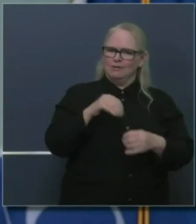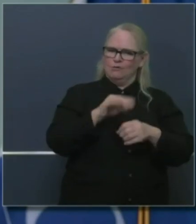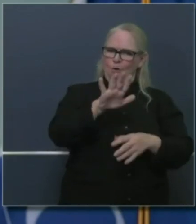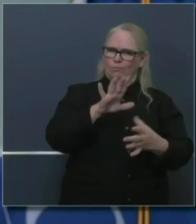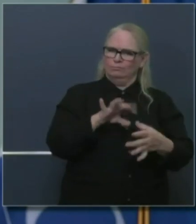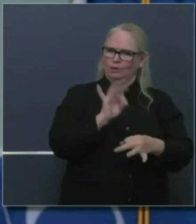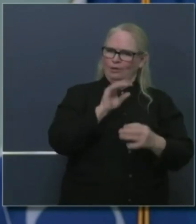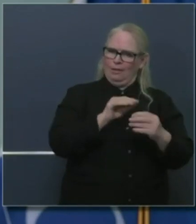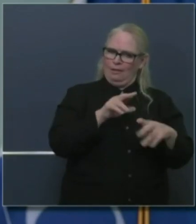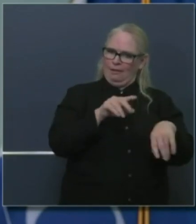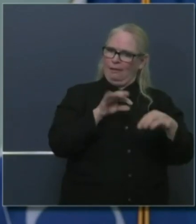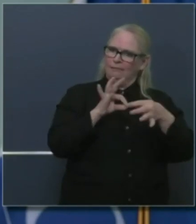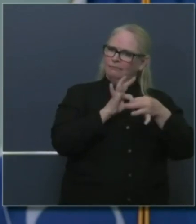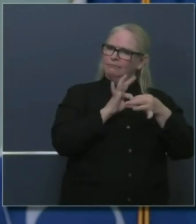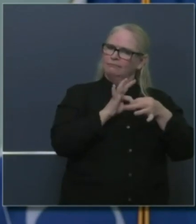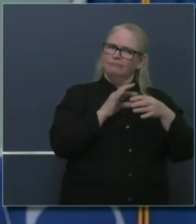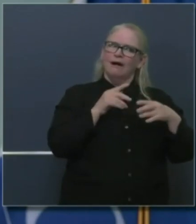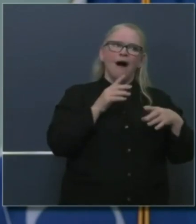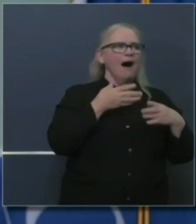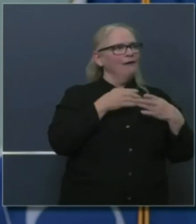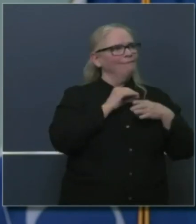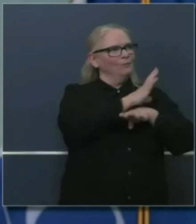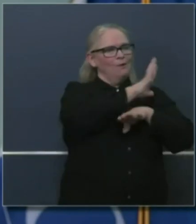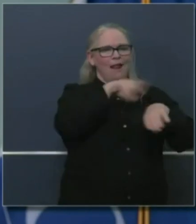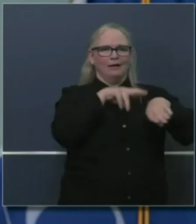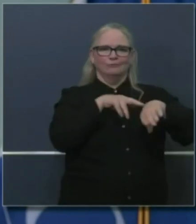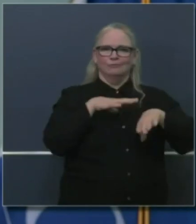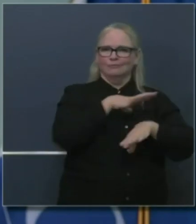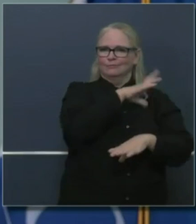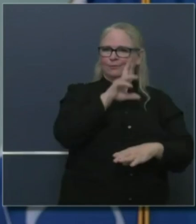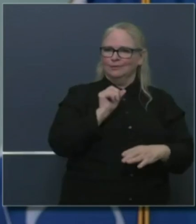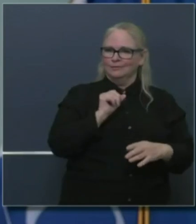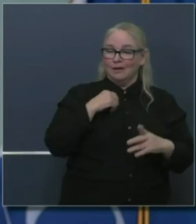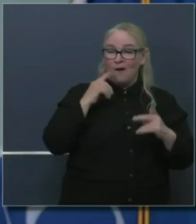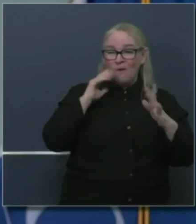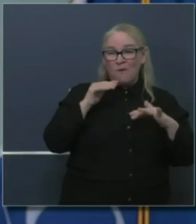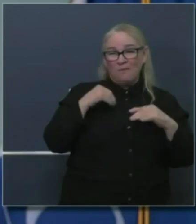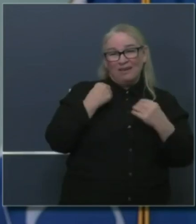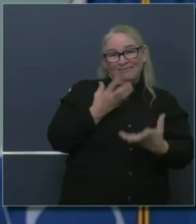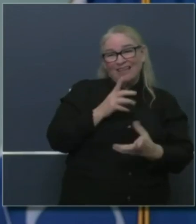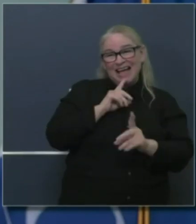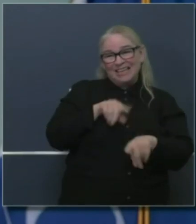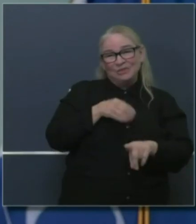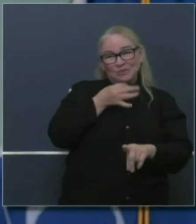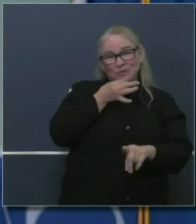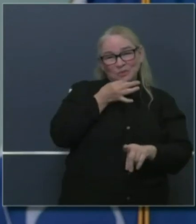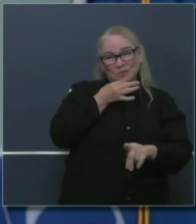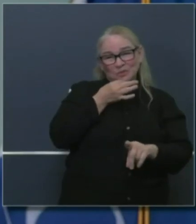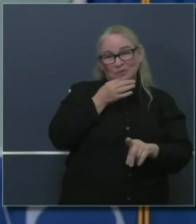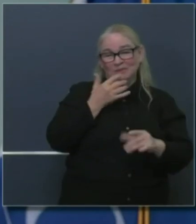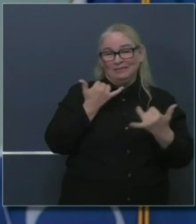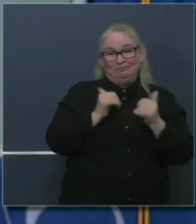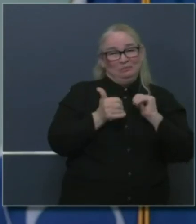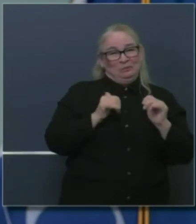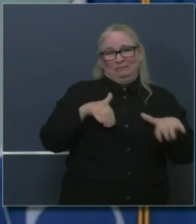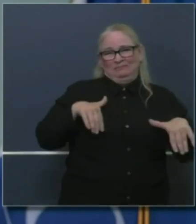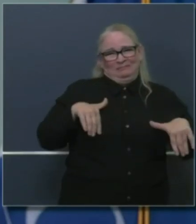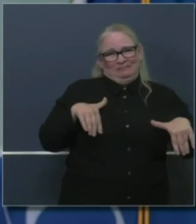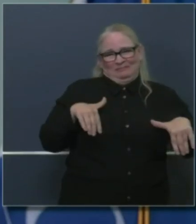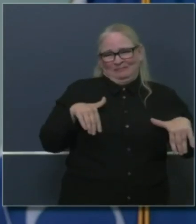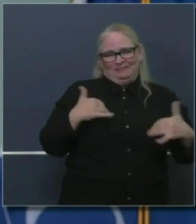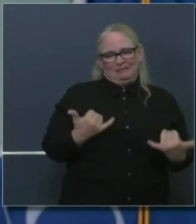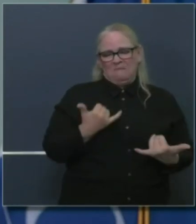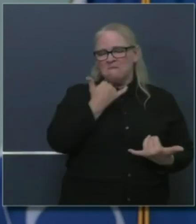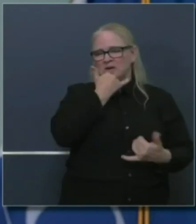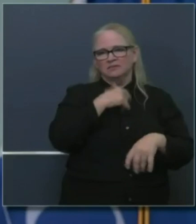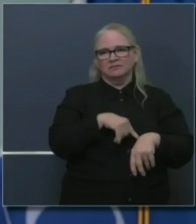this very, very honestly. I hope be able to answer that question sooner than later, but it's a very tough question for these leagues to